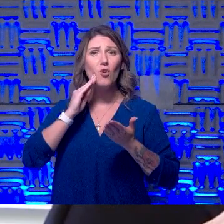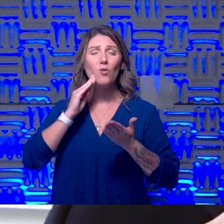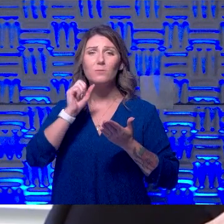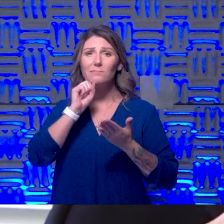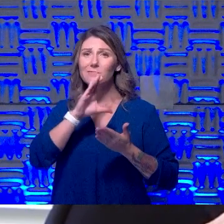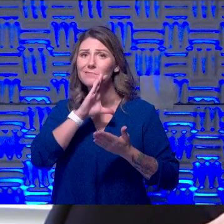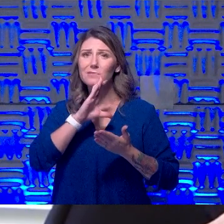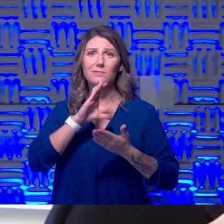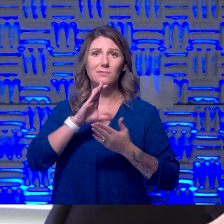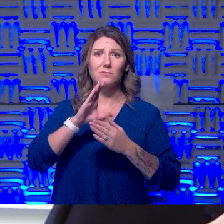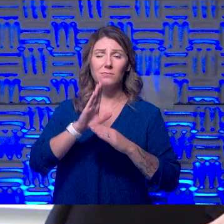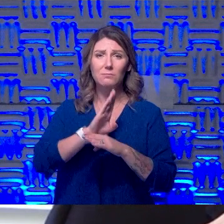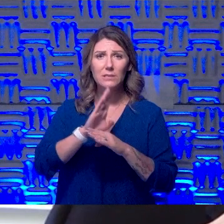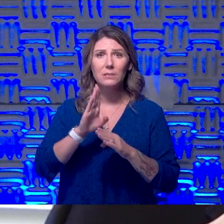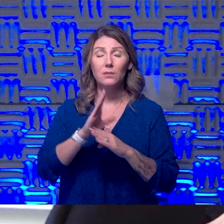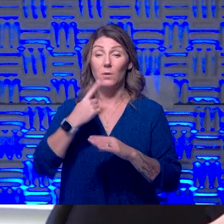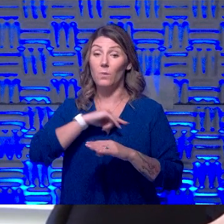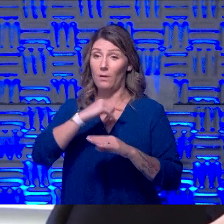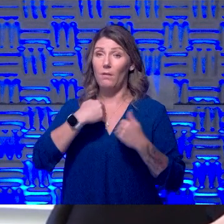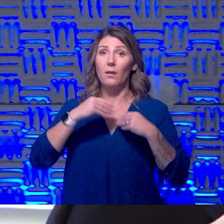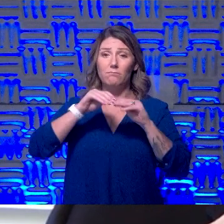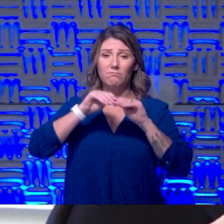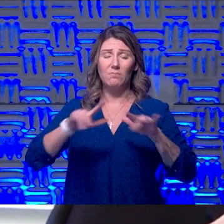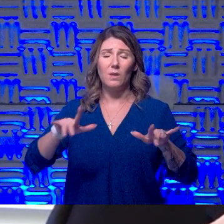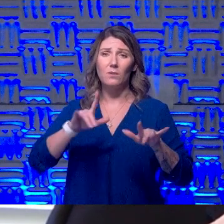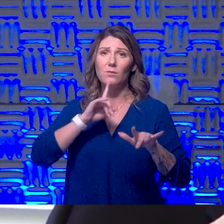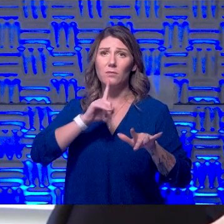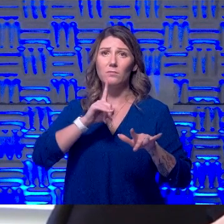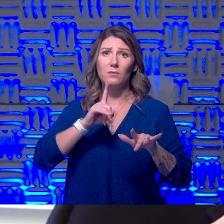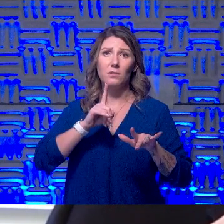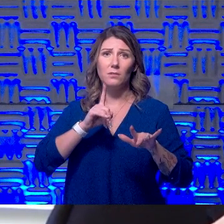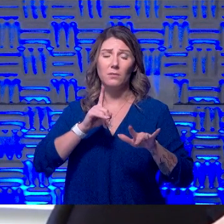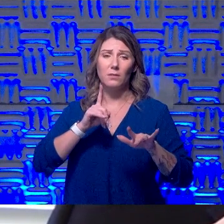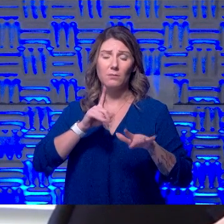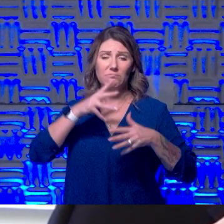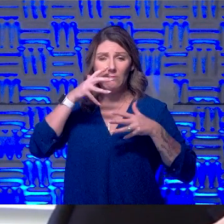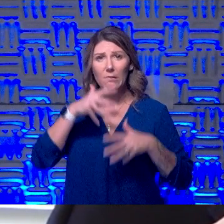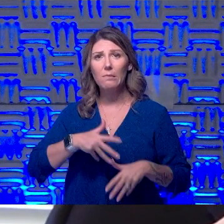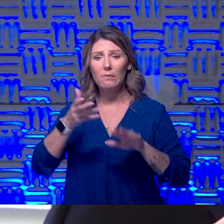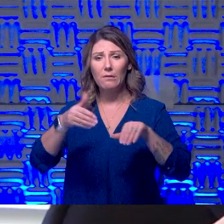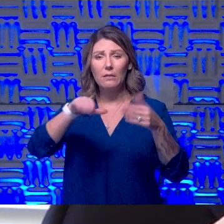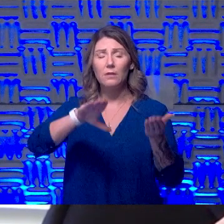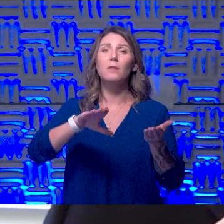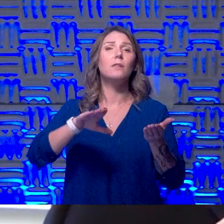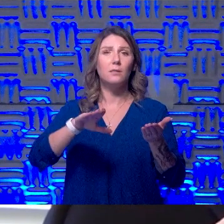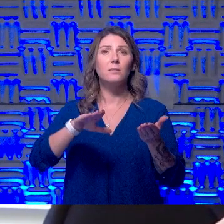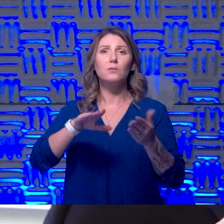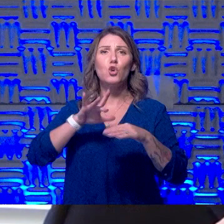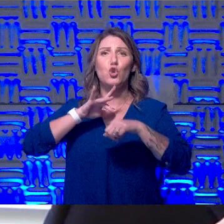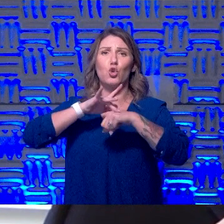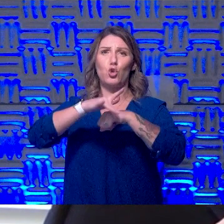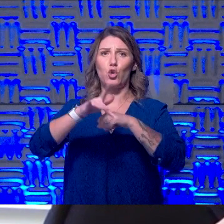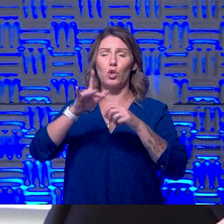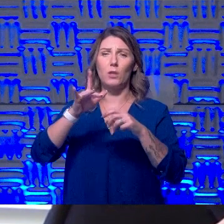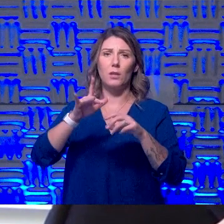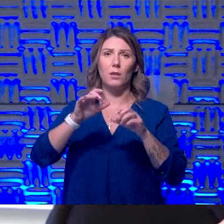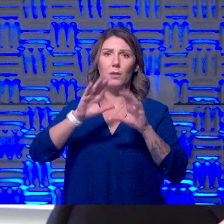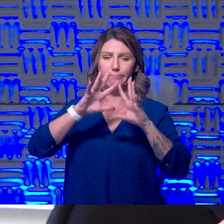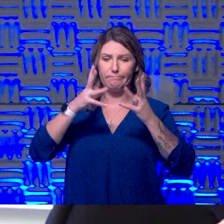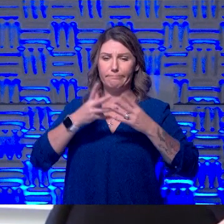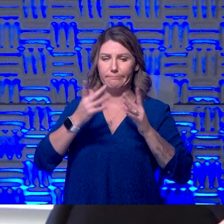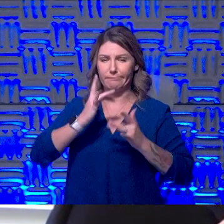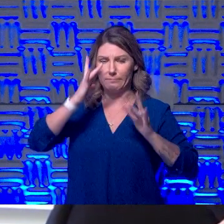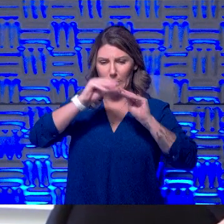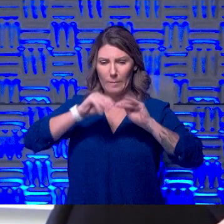better. We had some outbreaks and we had some real tragedies in Missouri early on in the pandemic. But with the improvement